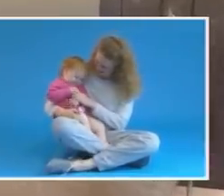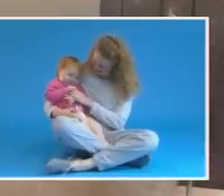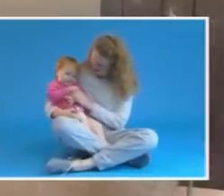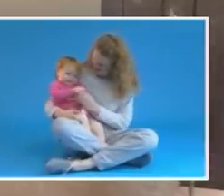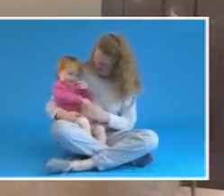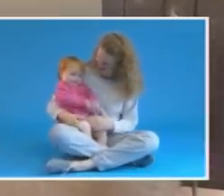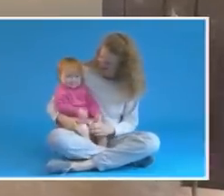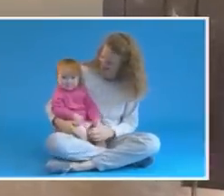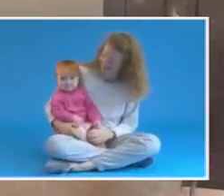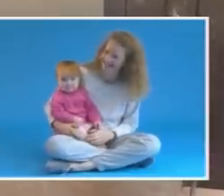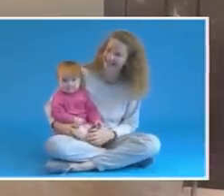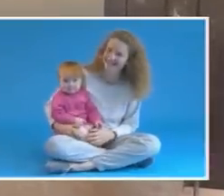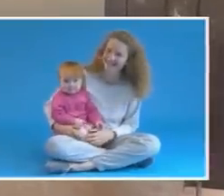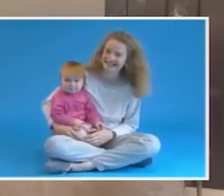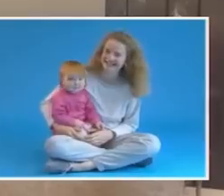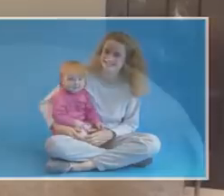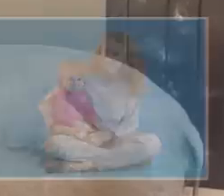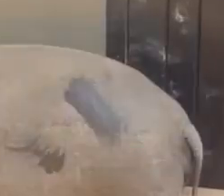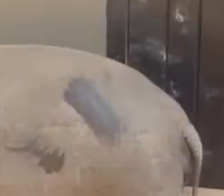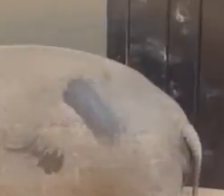all the way home.